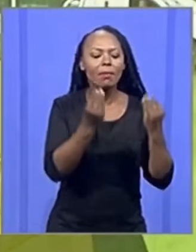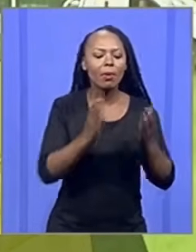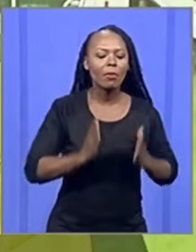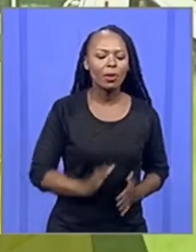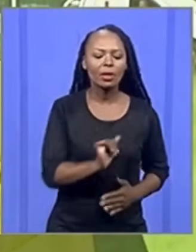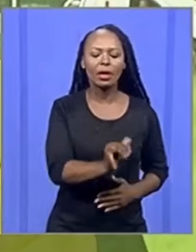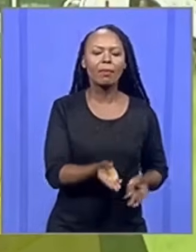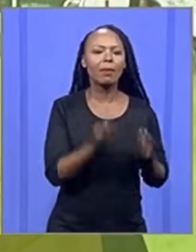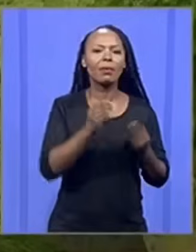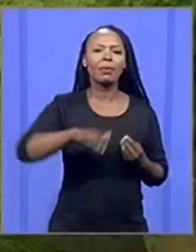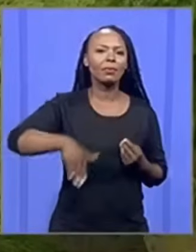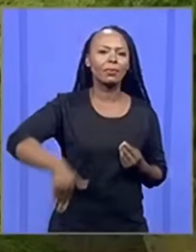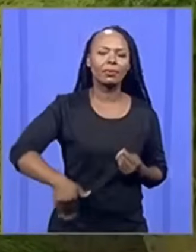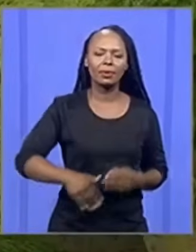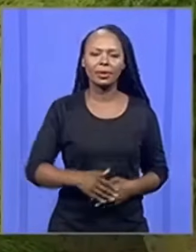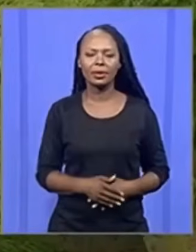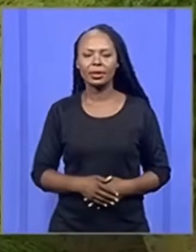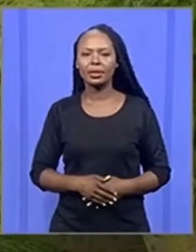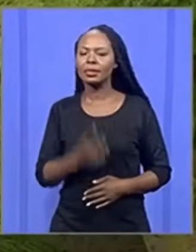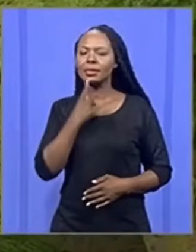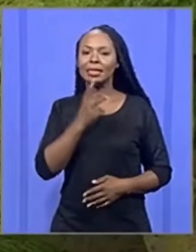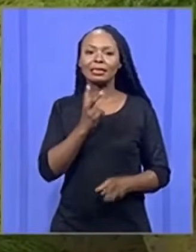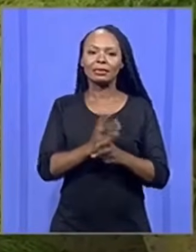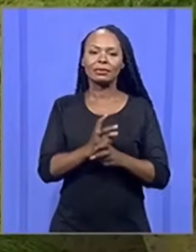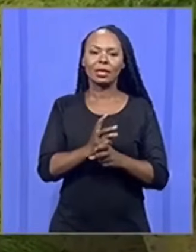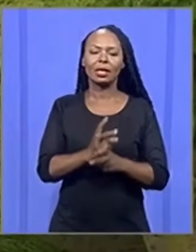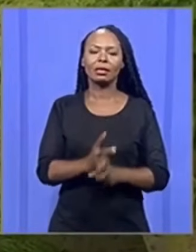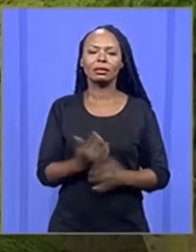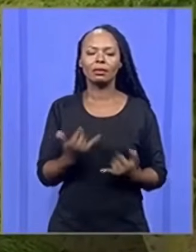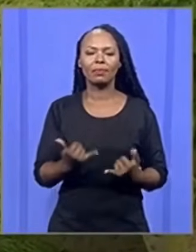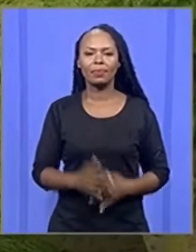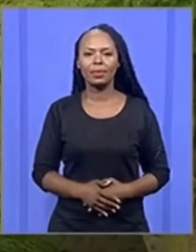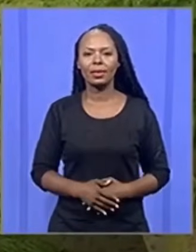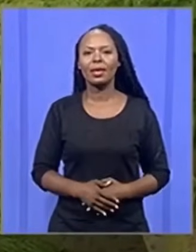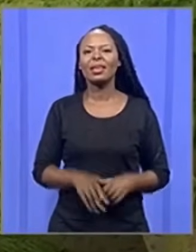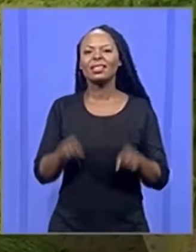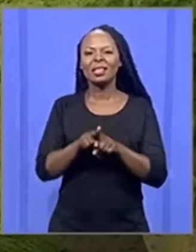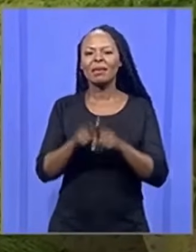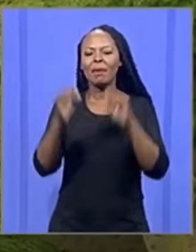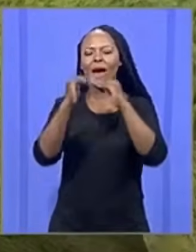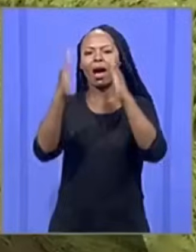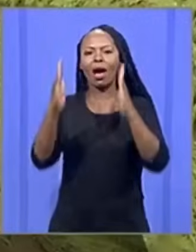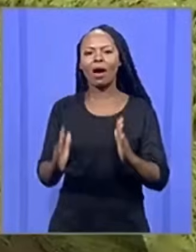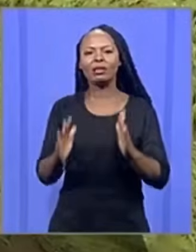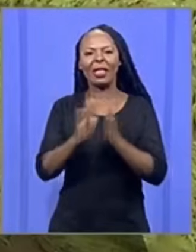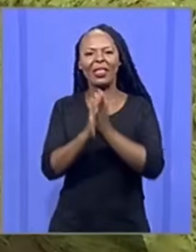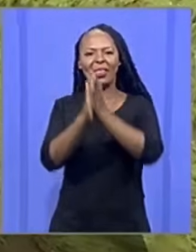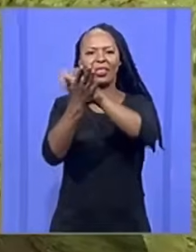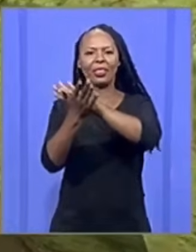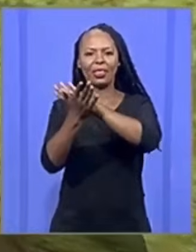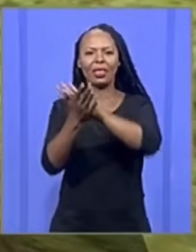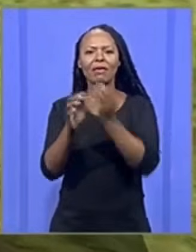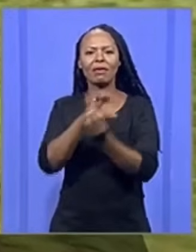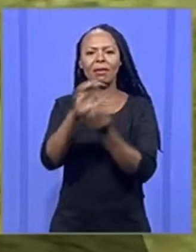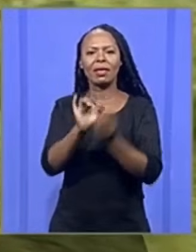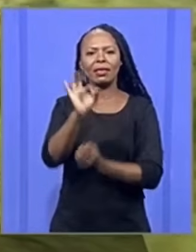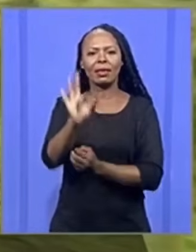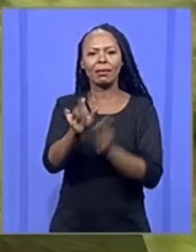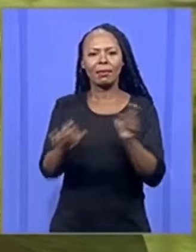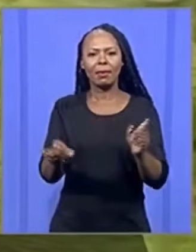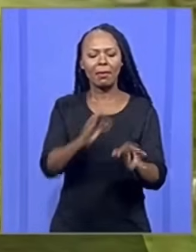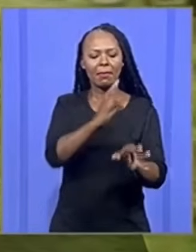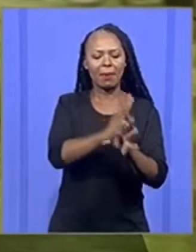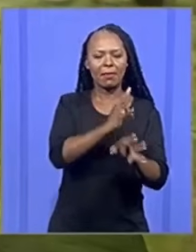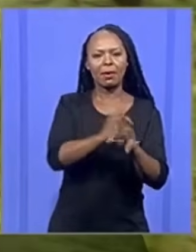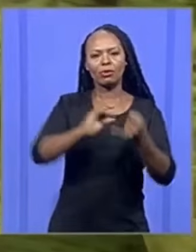bonolo. Ntlo ya ba lelapa ba le 3 e senyegile gotlhelele. Re o ne a leka go sireletsa bana ba gagwe